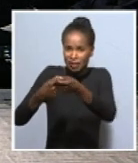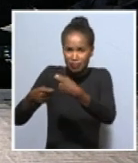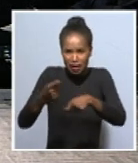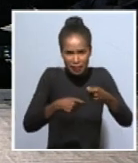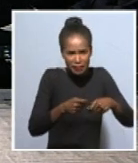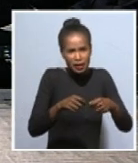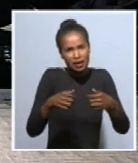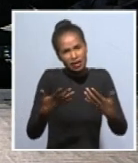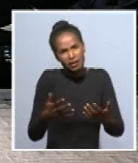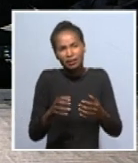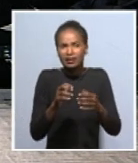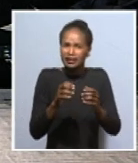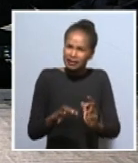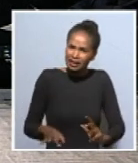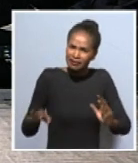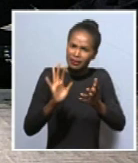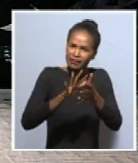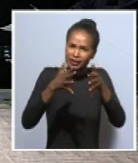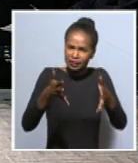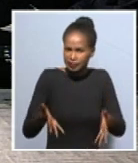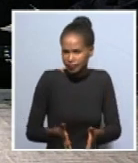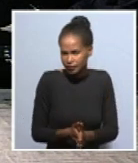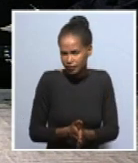lands. If I happen to